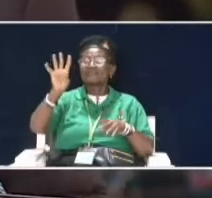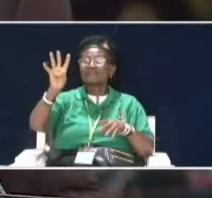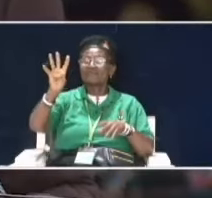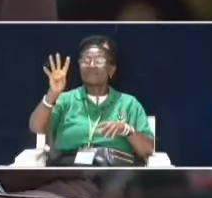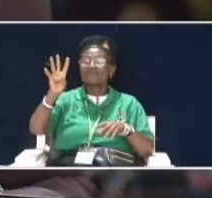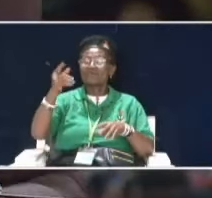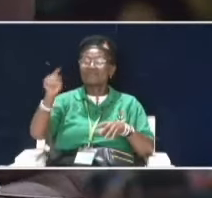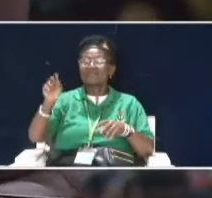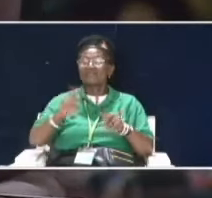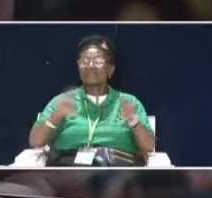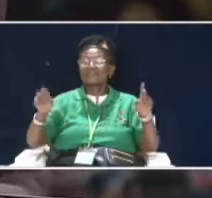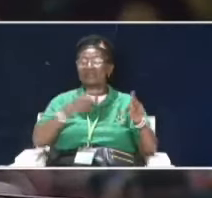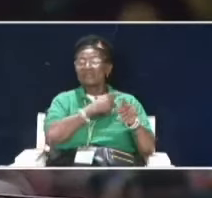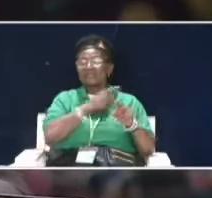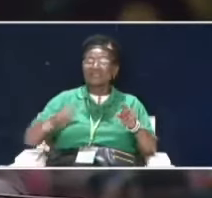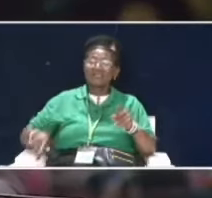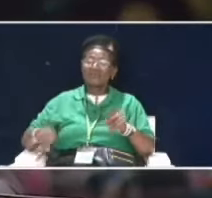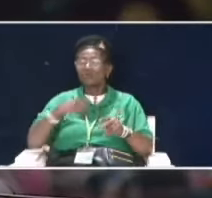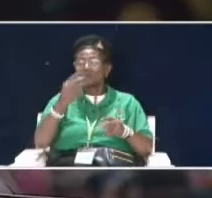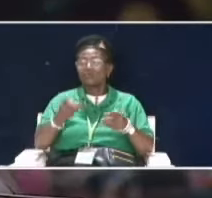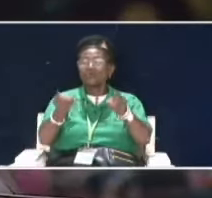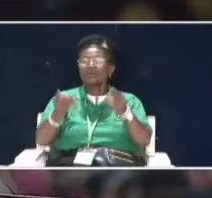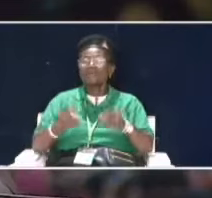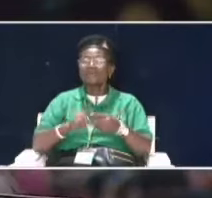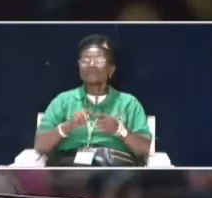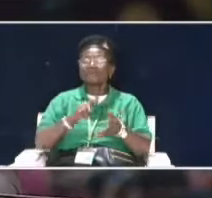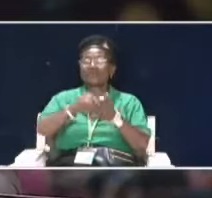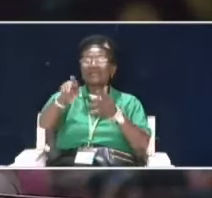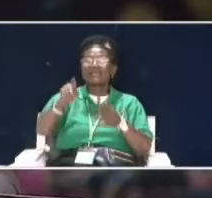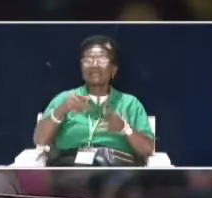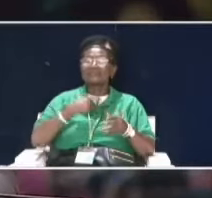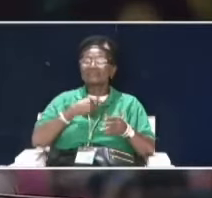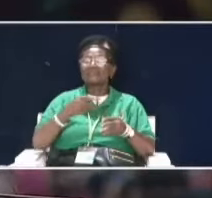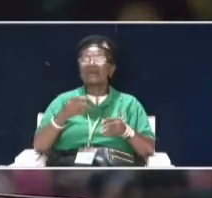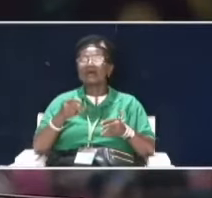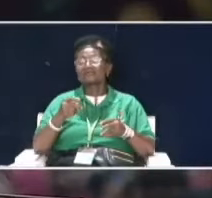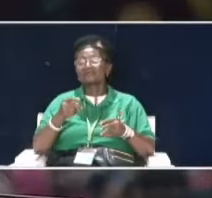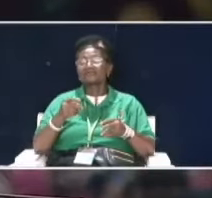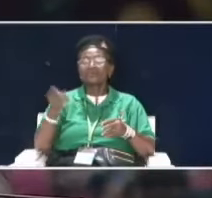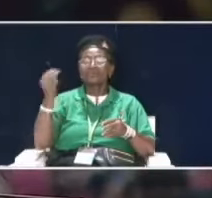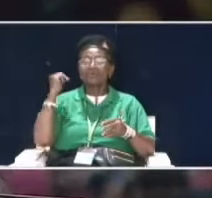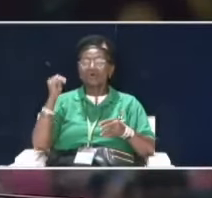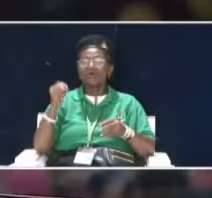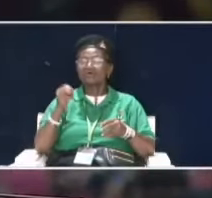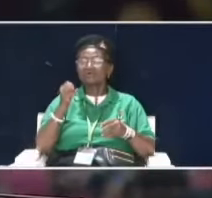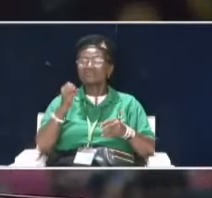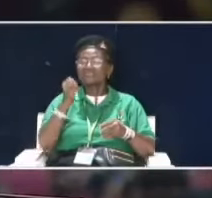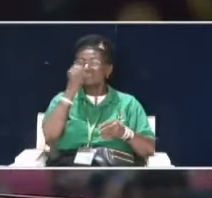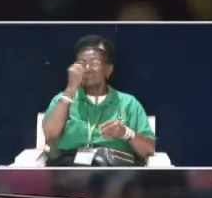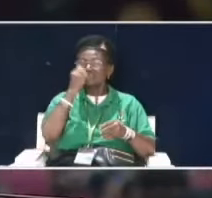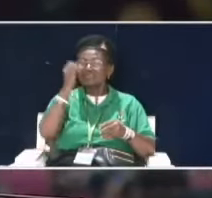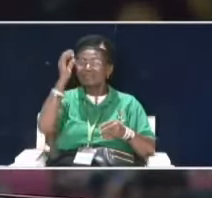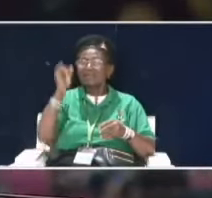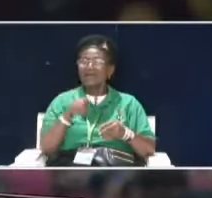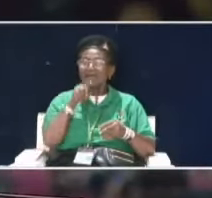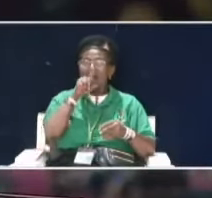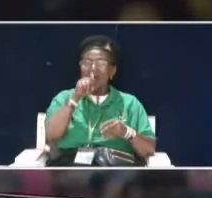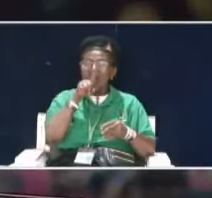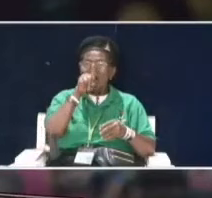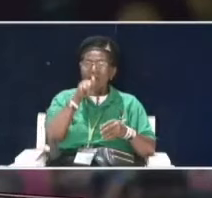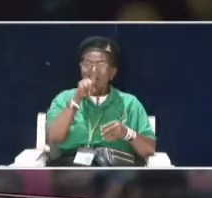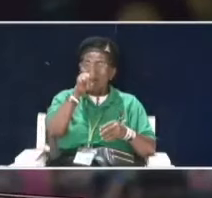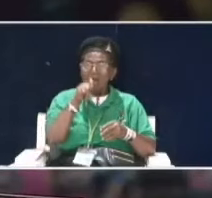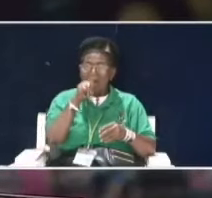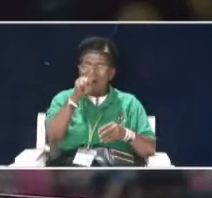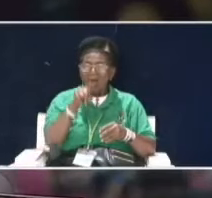the very king who wanted to kill Peter was eaten by worms.